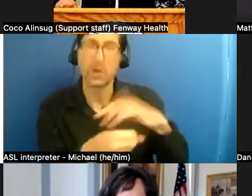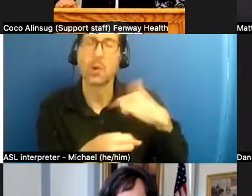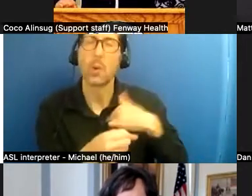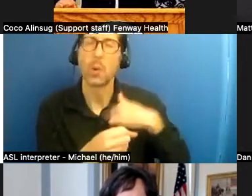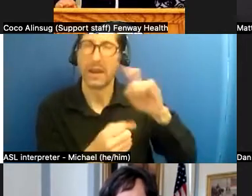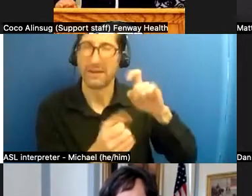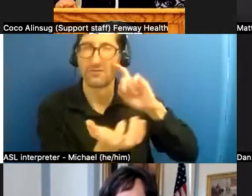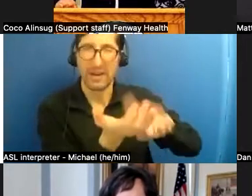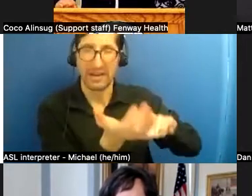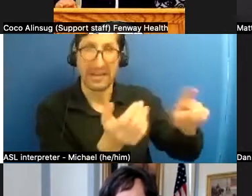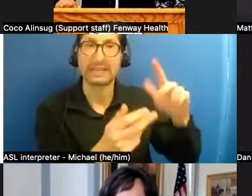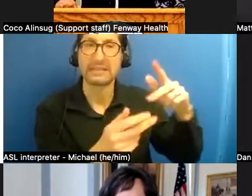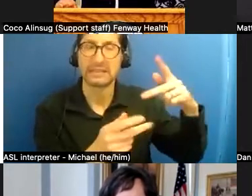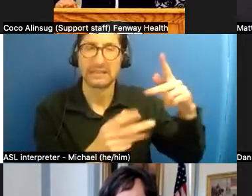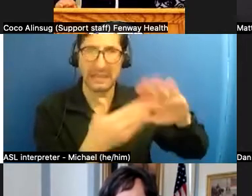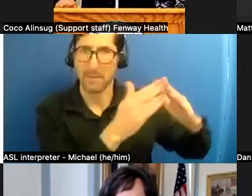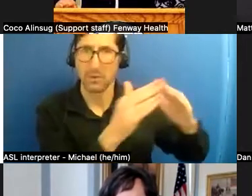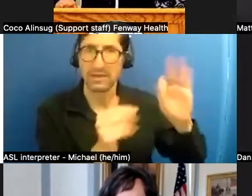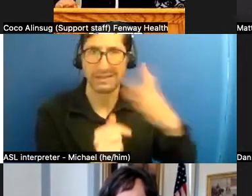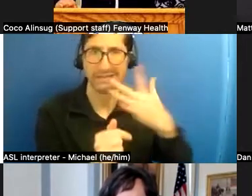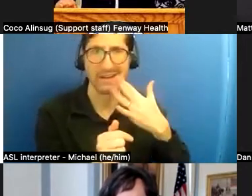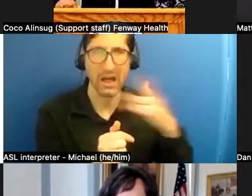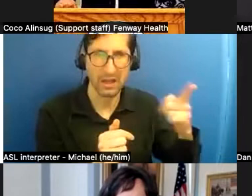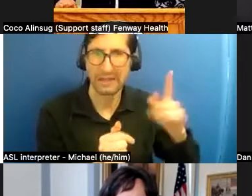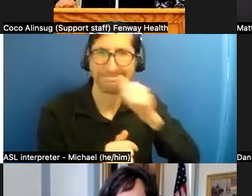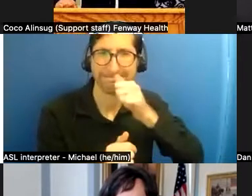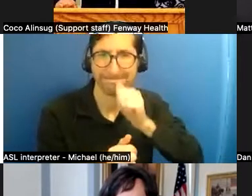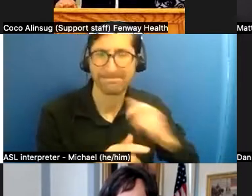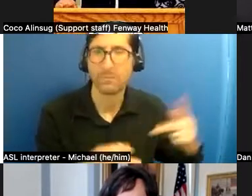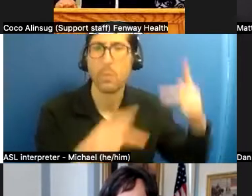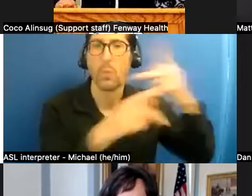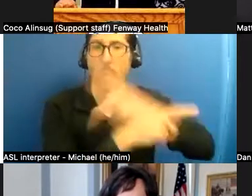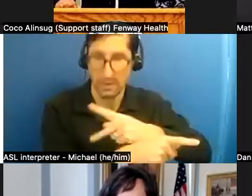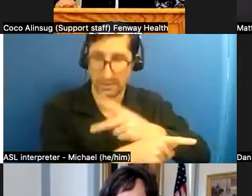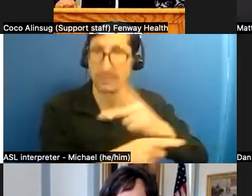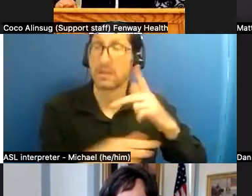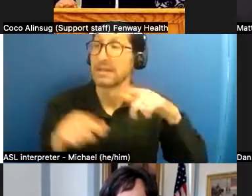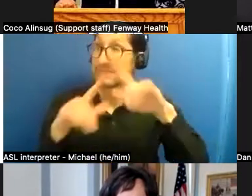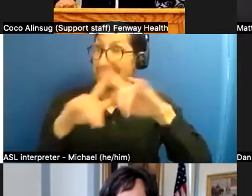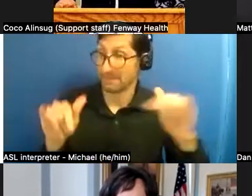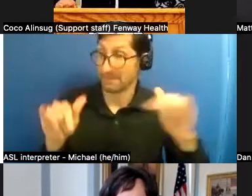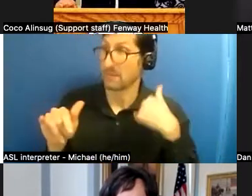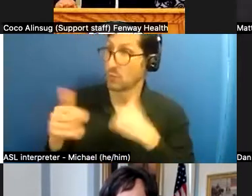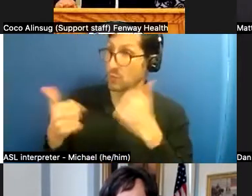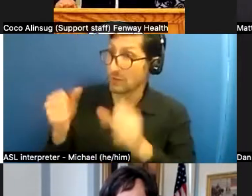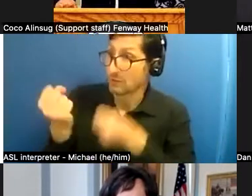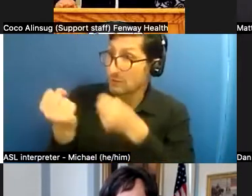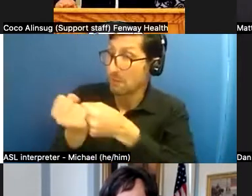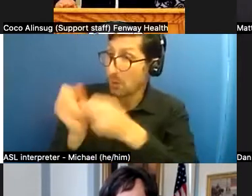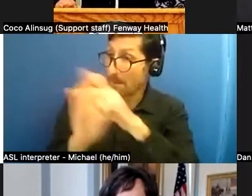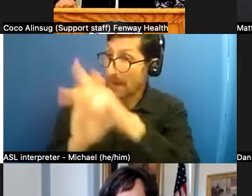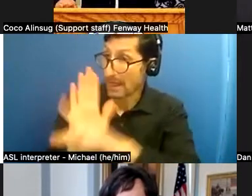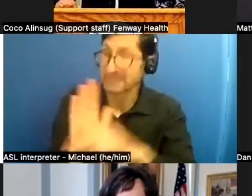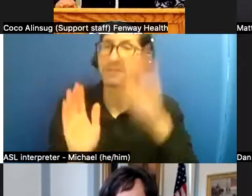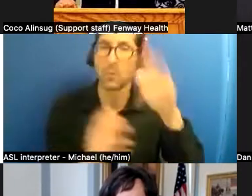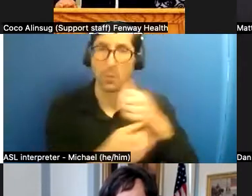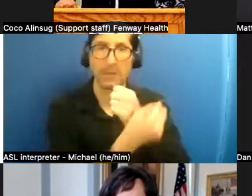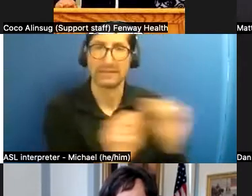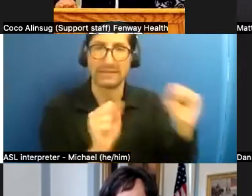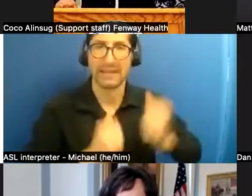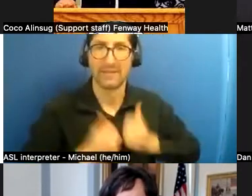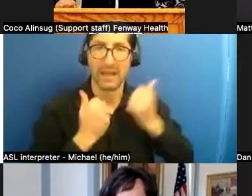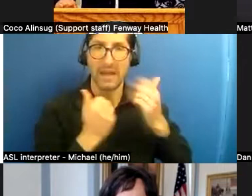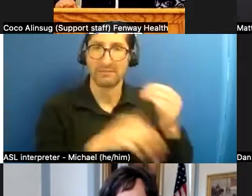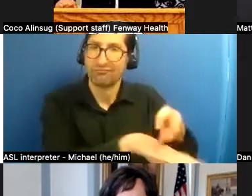have paid and continue to pay as we try to advance policies that will actually save lives and actually improve